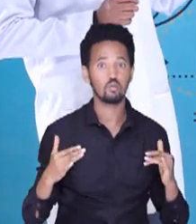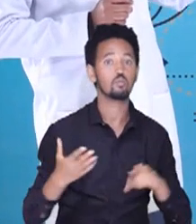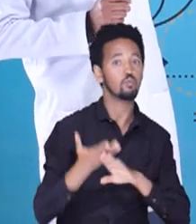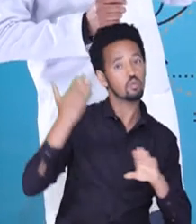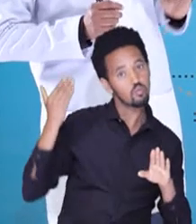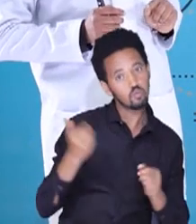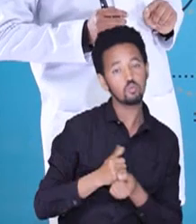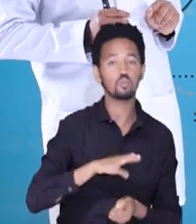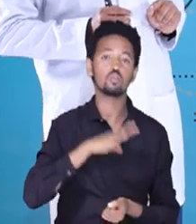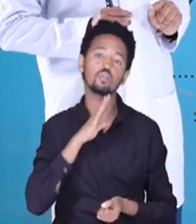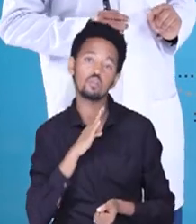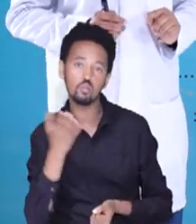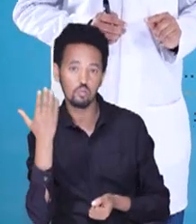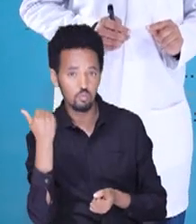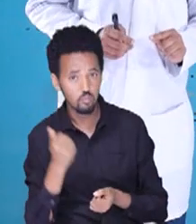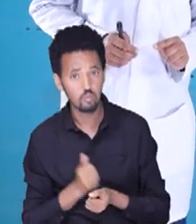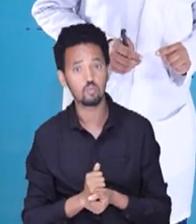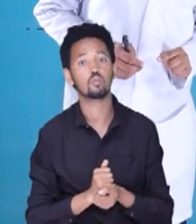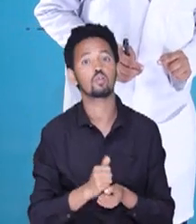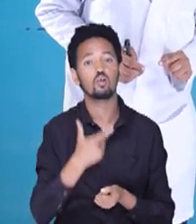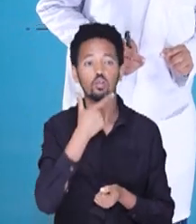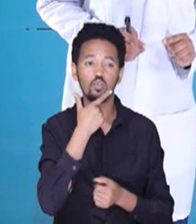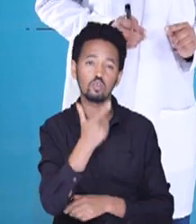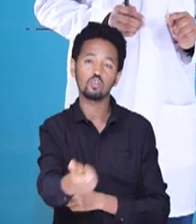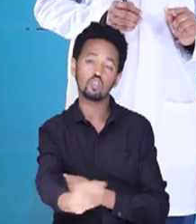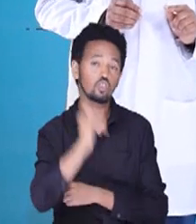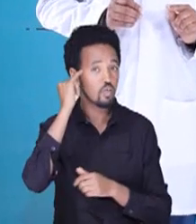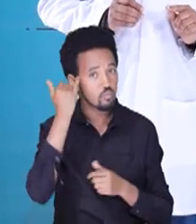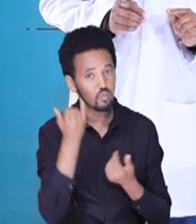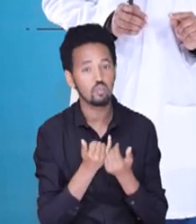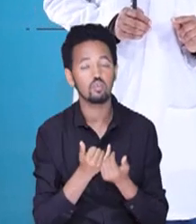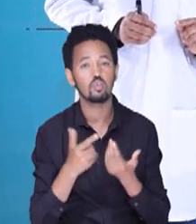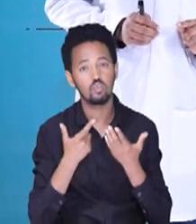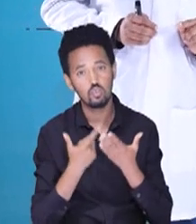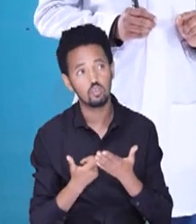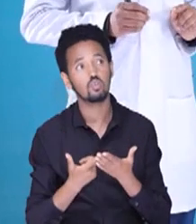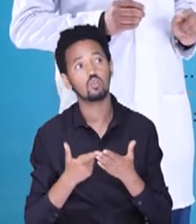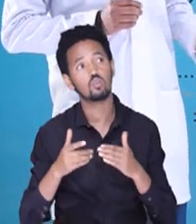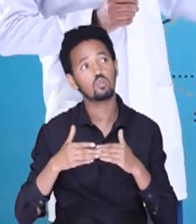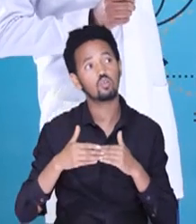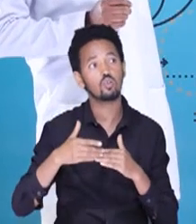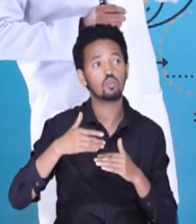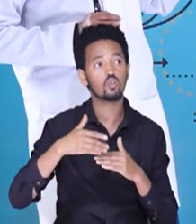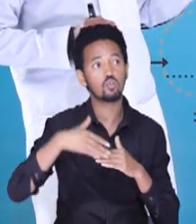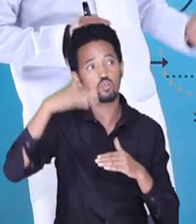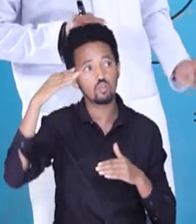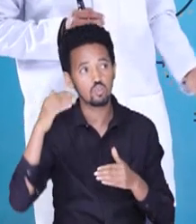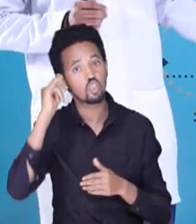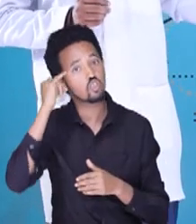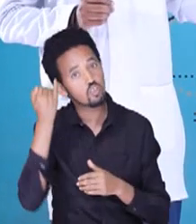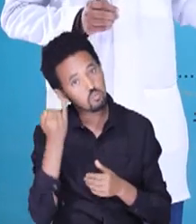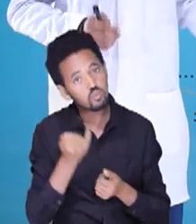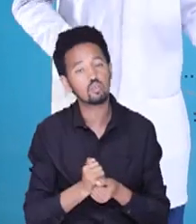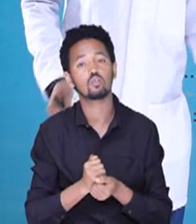Then she was succeeded by her nearest relative, James VI of Scotland. James